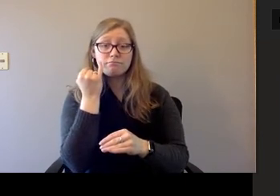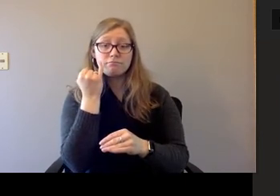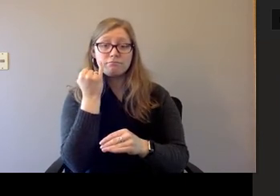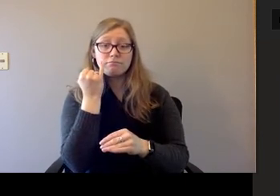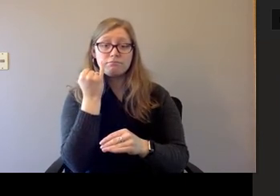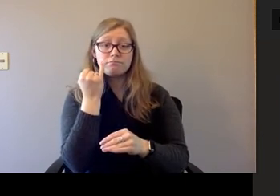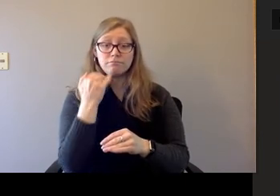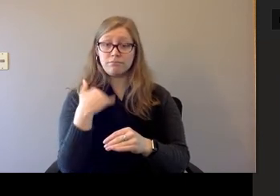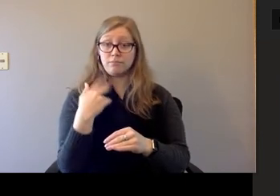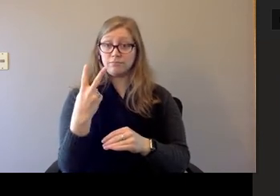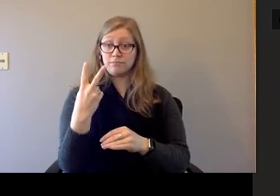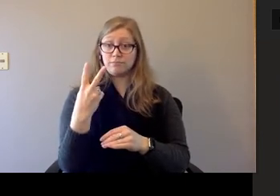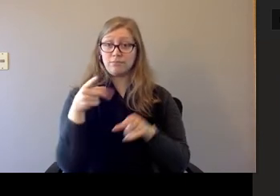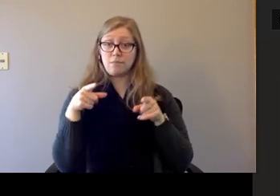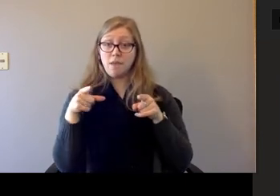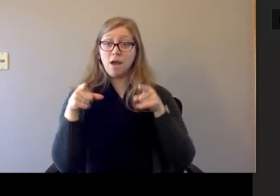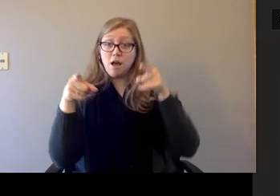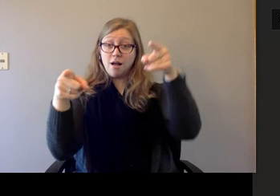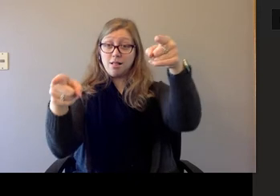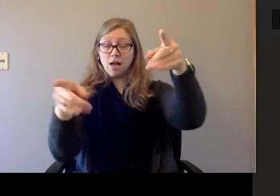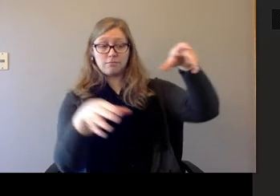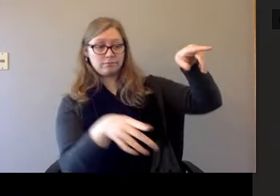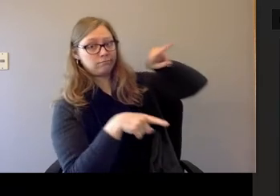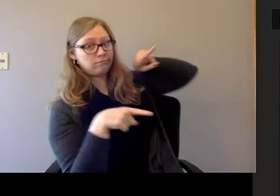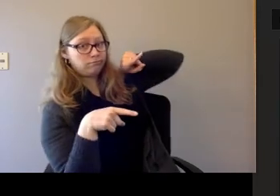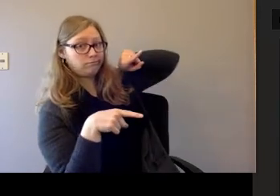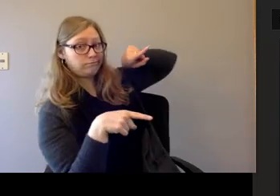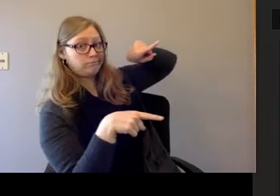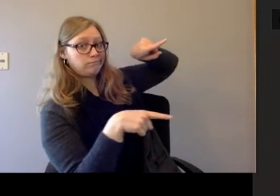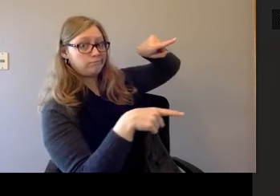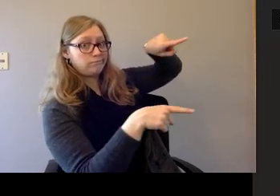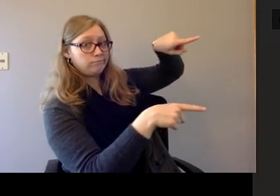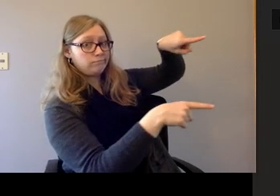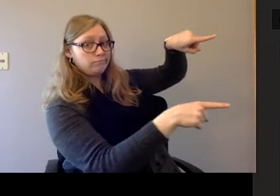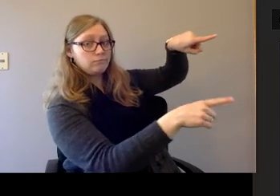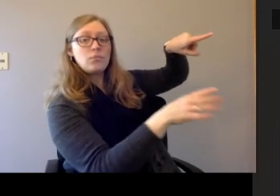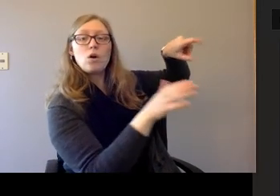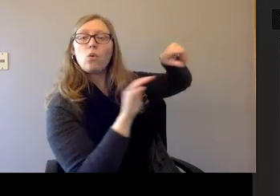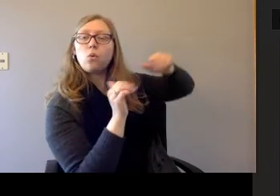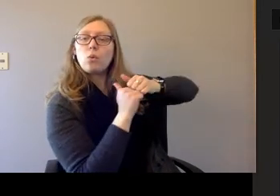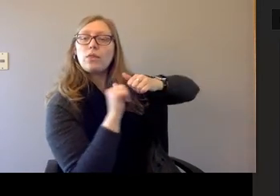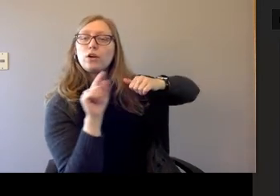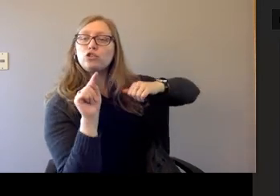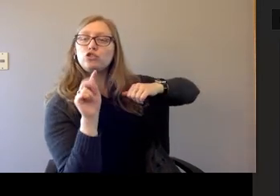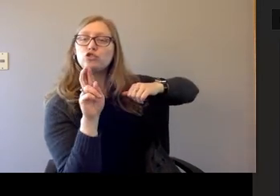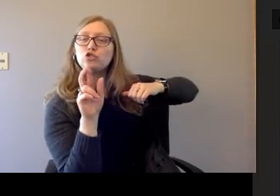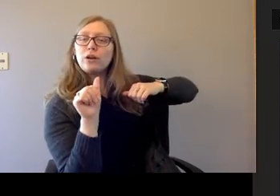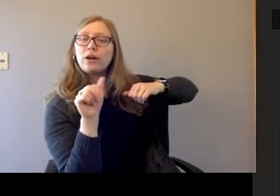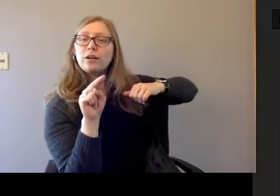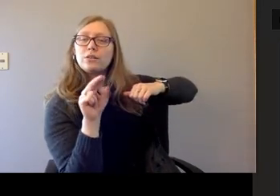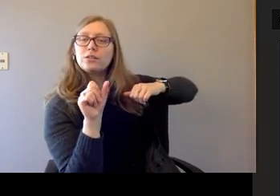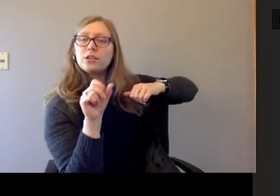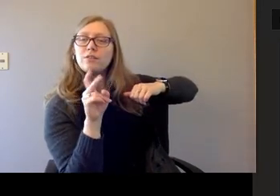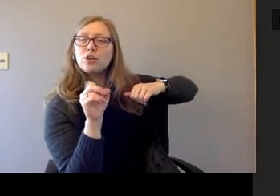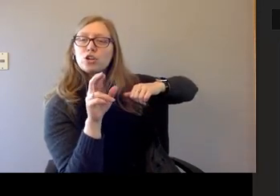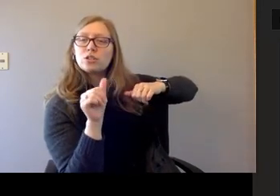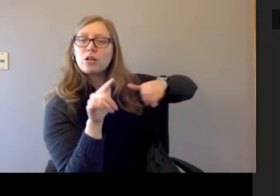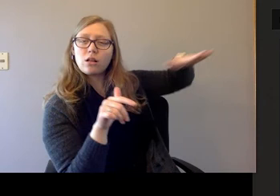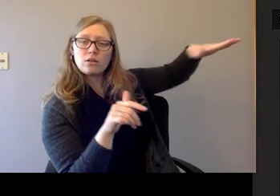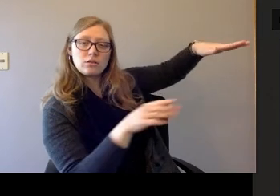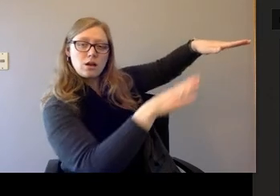having two parallel lines that are cut by a transversal. Let's see here if I can do the other